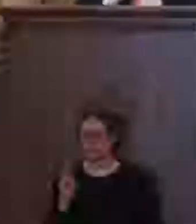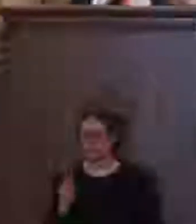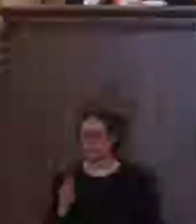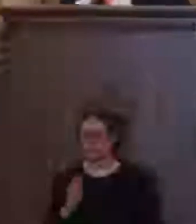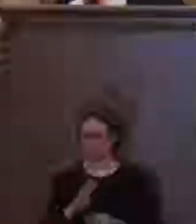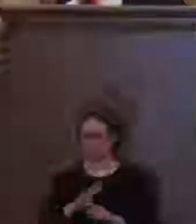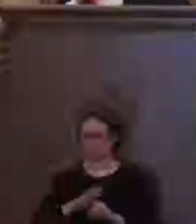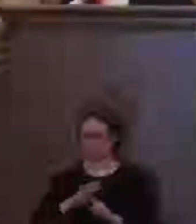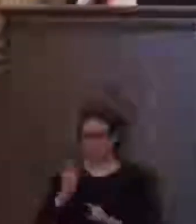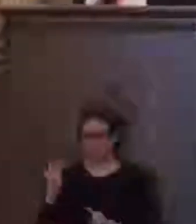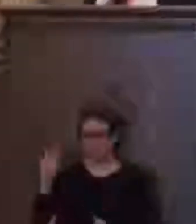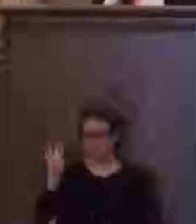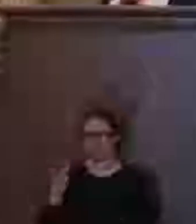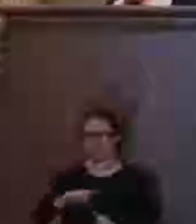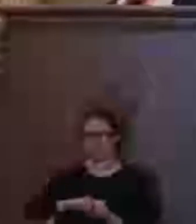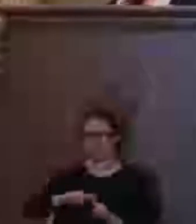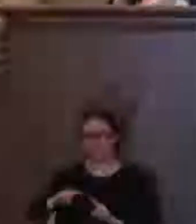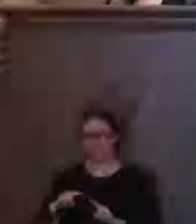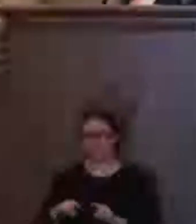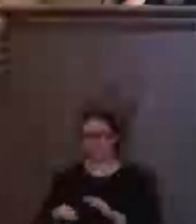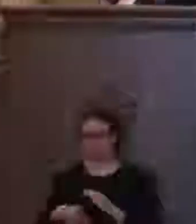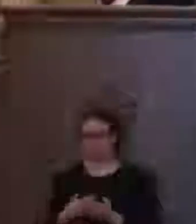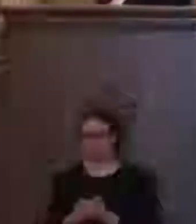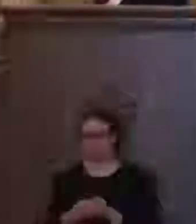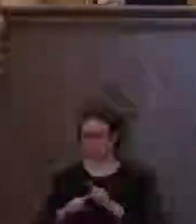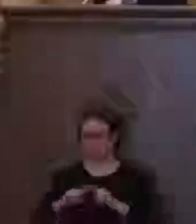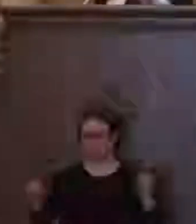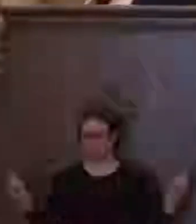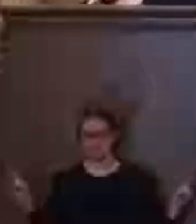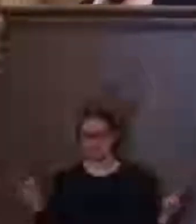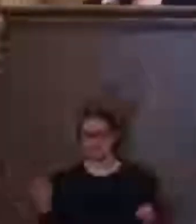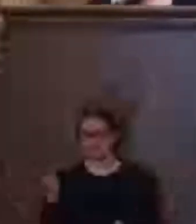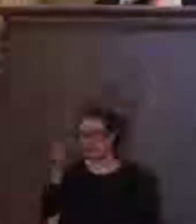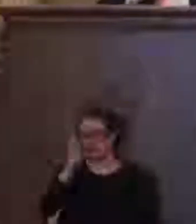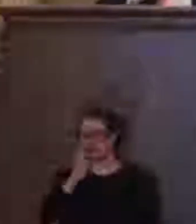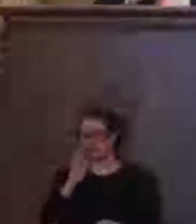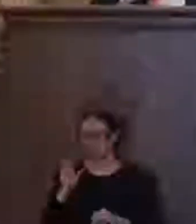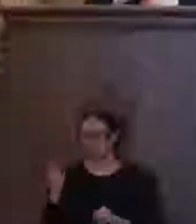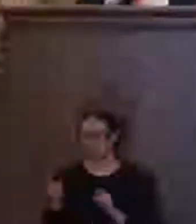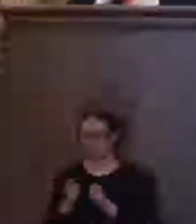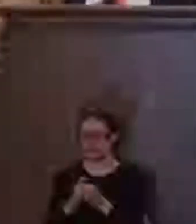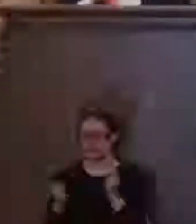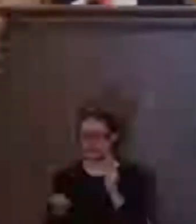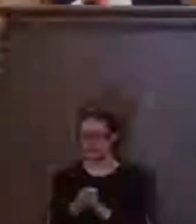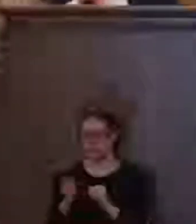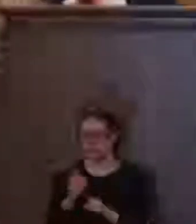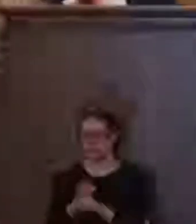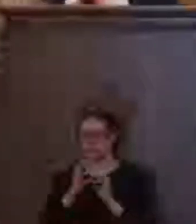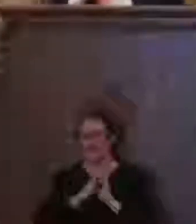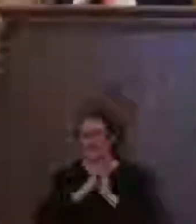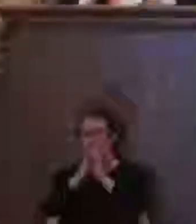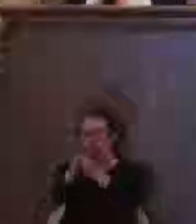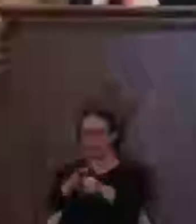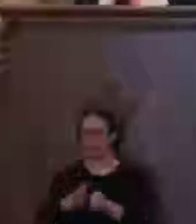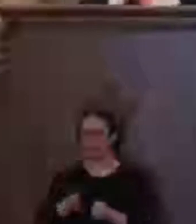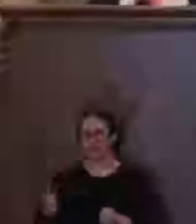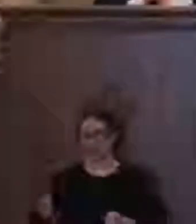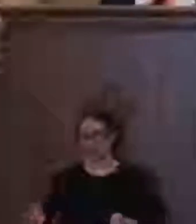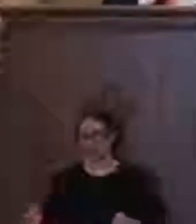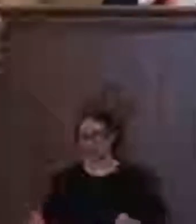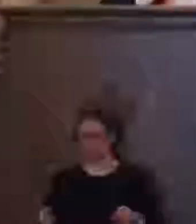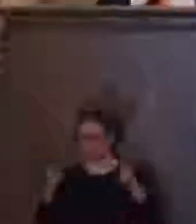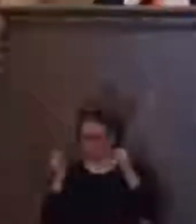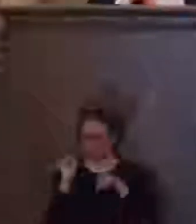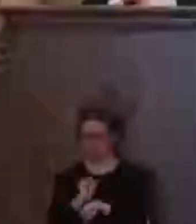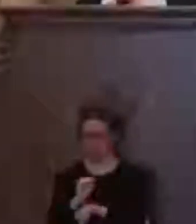last 4 months, is completely different. I saw how God completely changed him, how he was full of faith, how everything was going to work